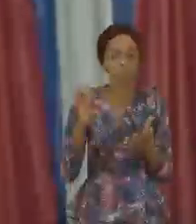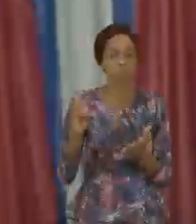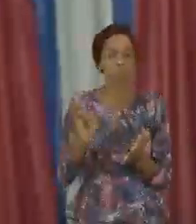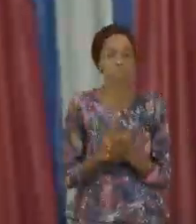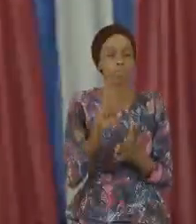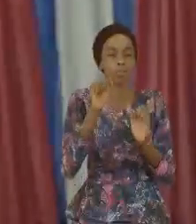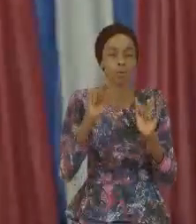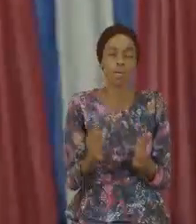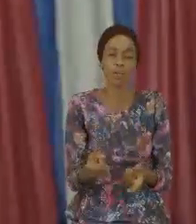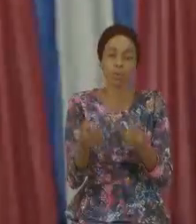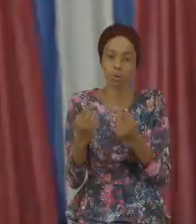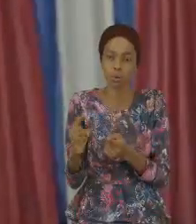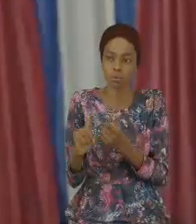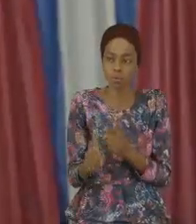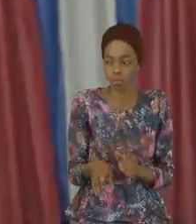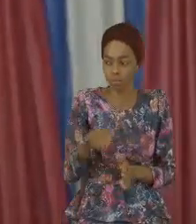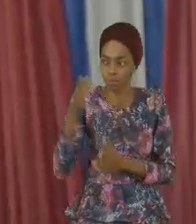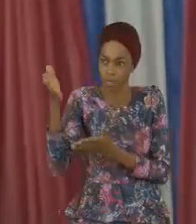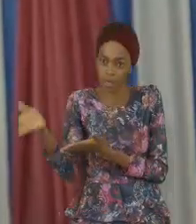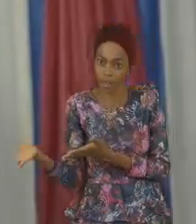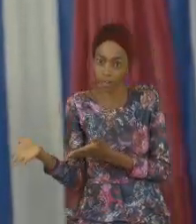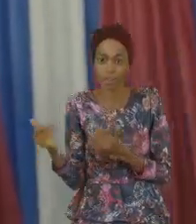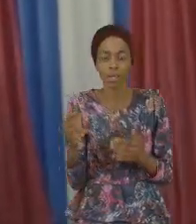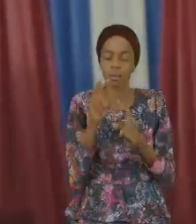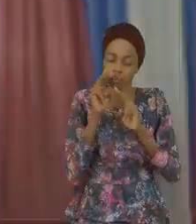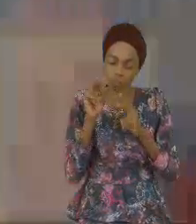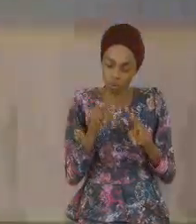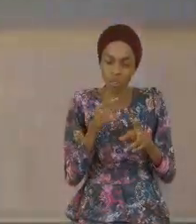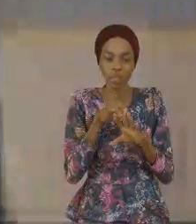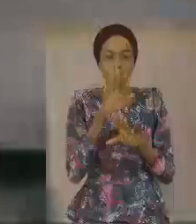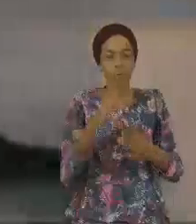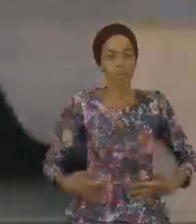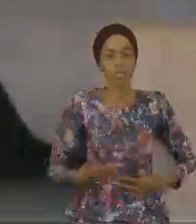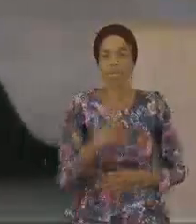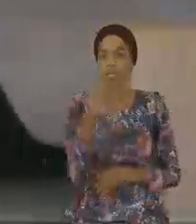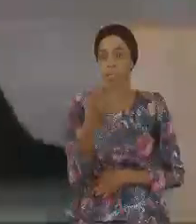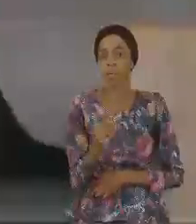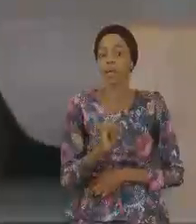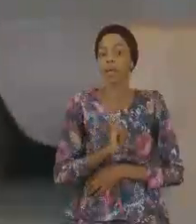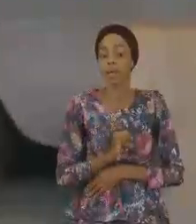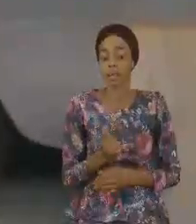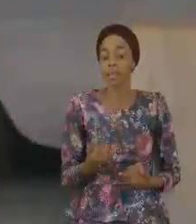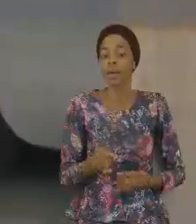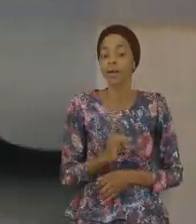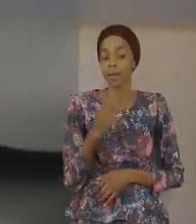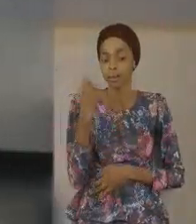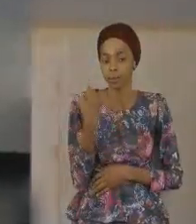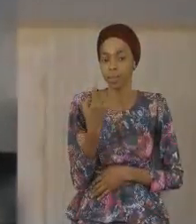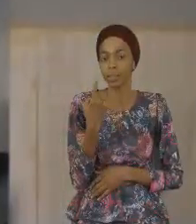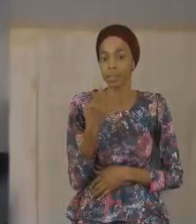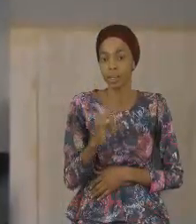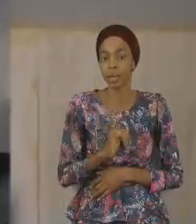can come over here. Can you look at your life and say, now I understand. I'm going to be